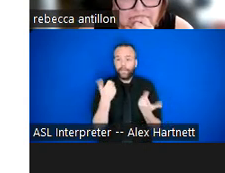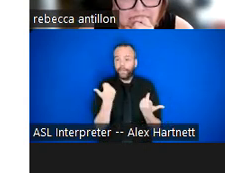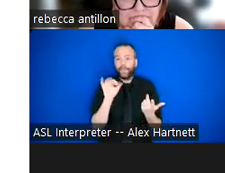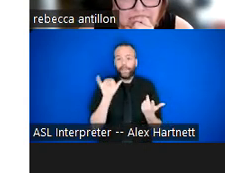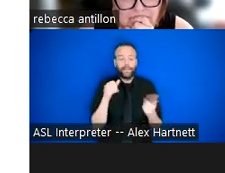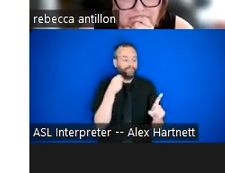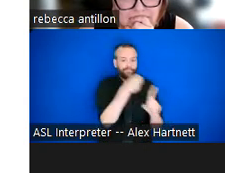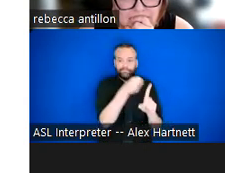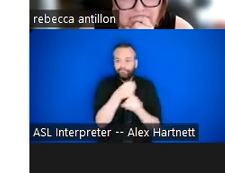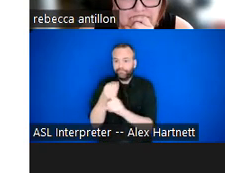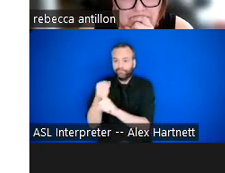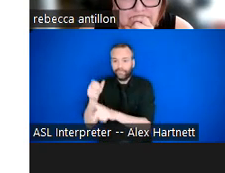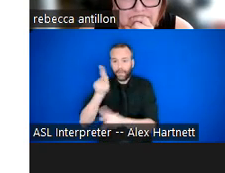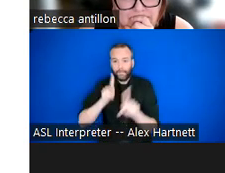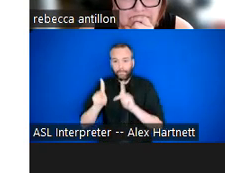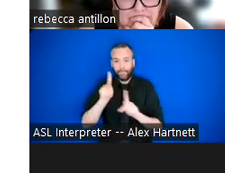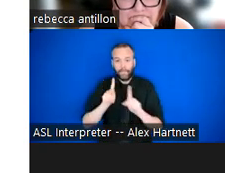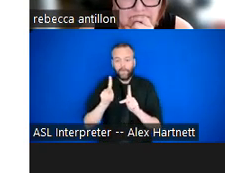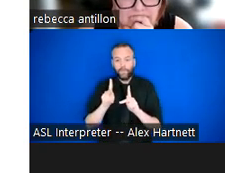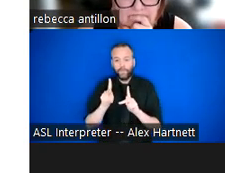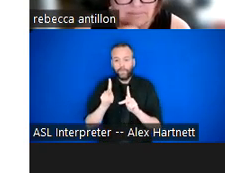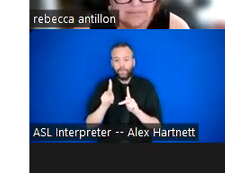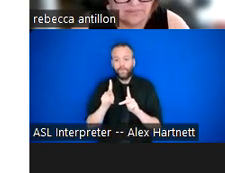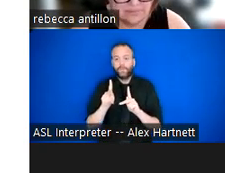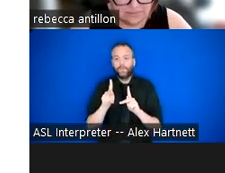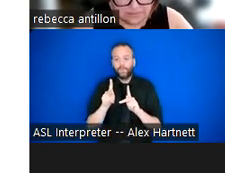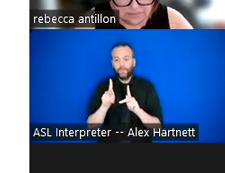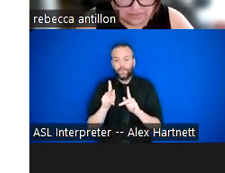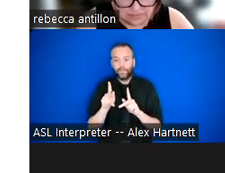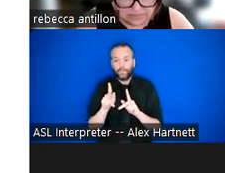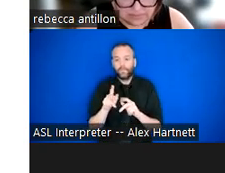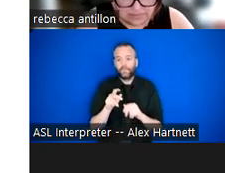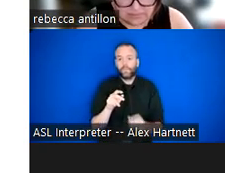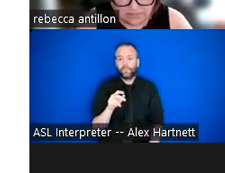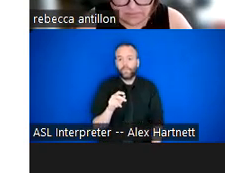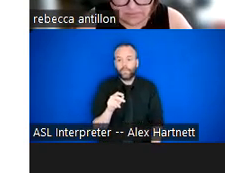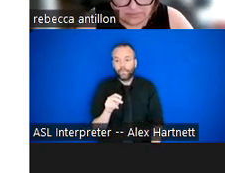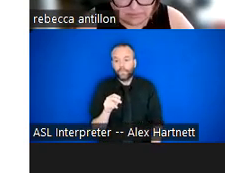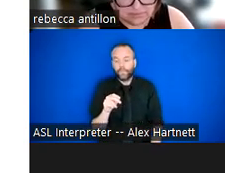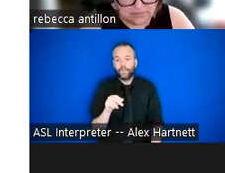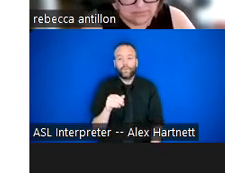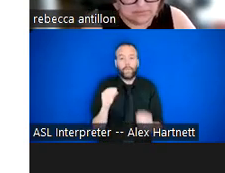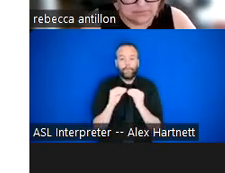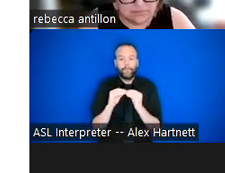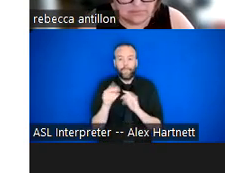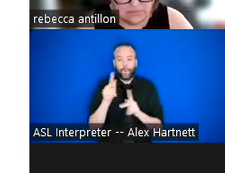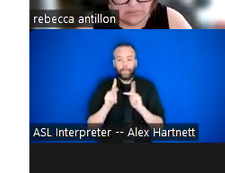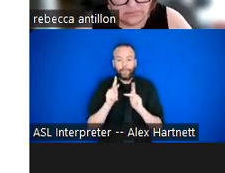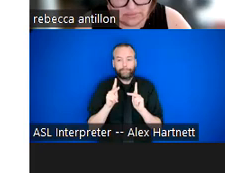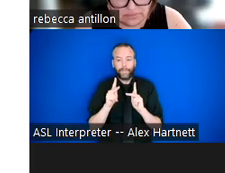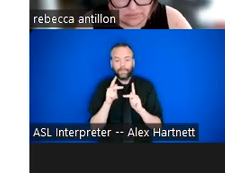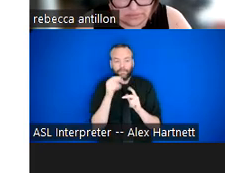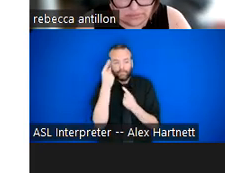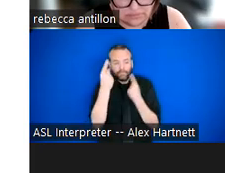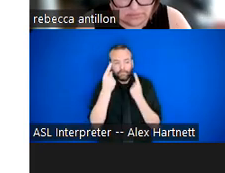suicide loss, particularly vulnerable populations, are at increased risk for suicide now themselves. So that's the